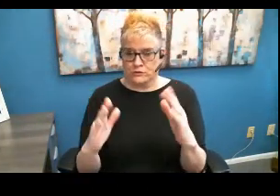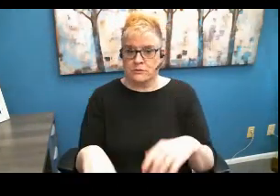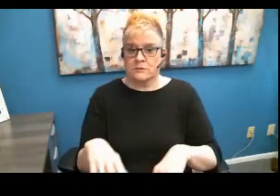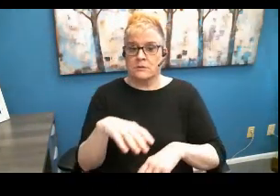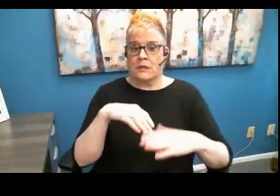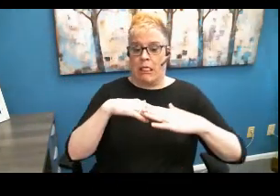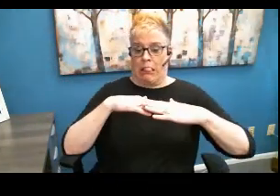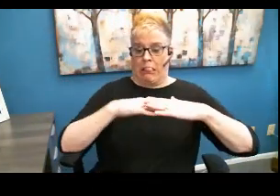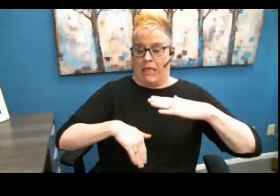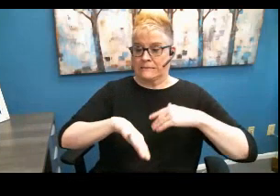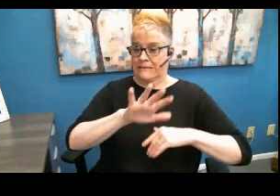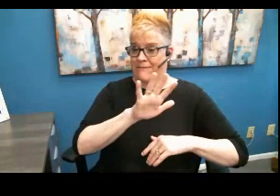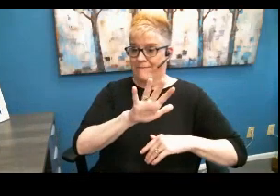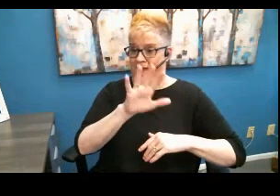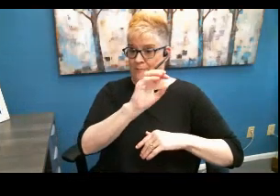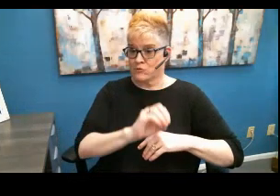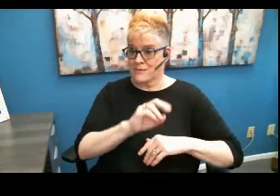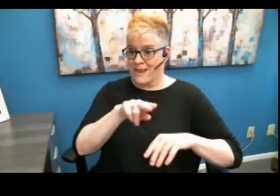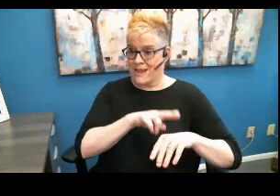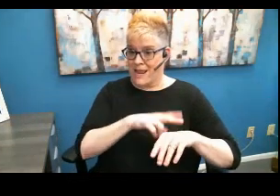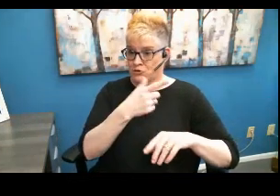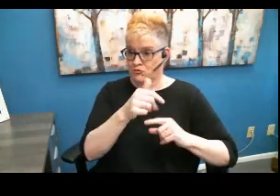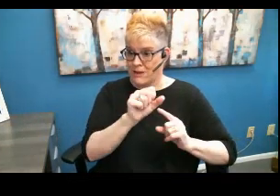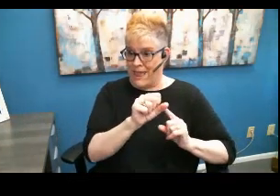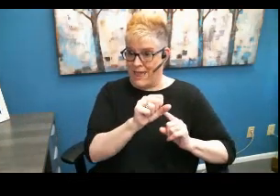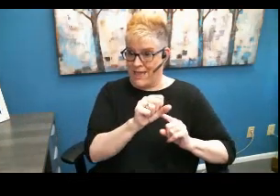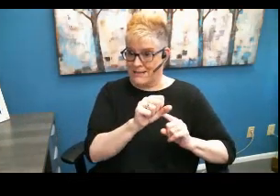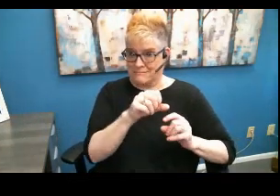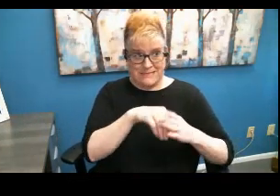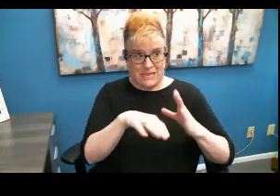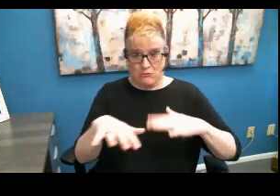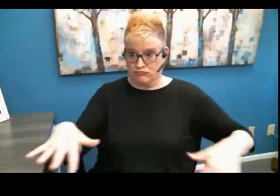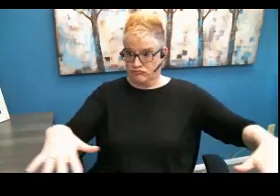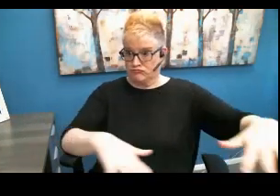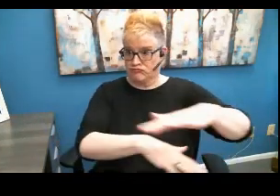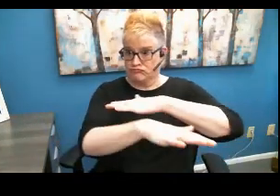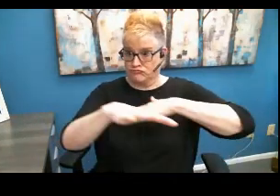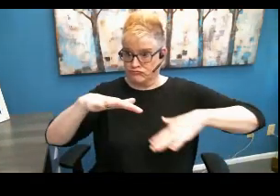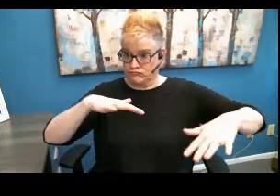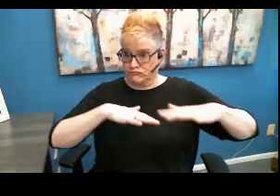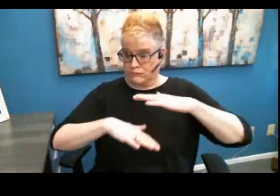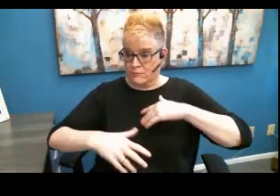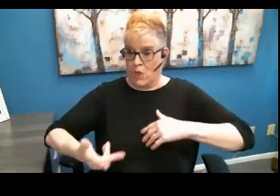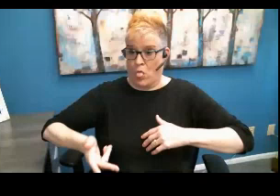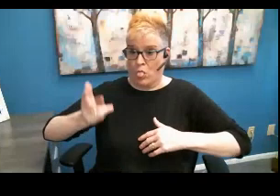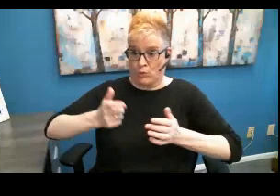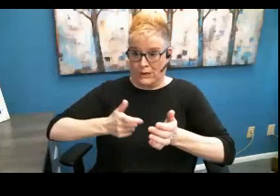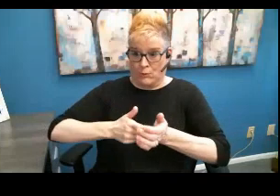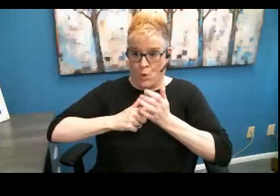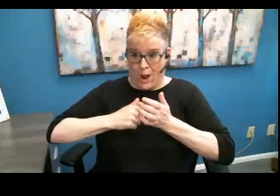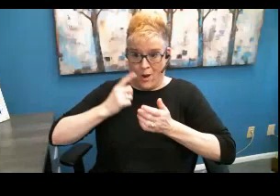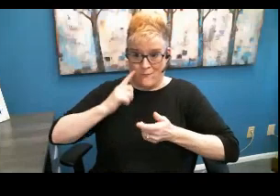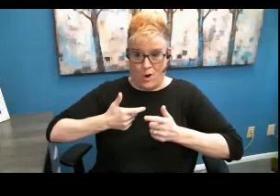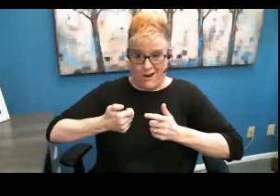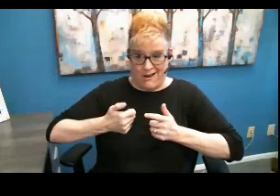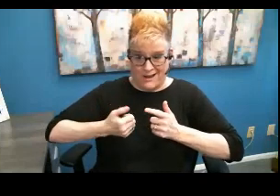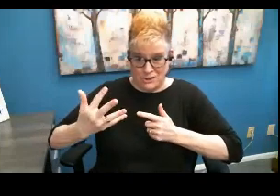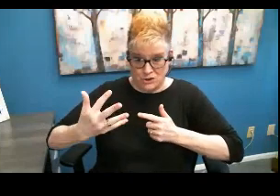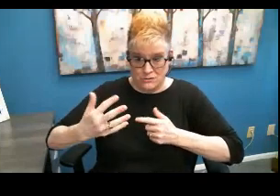than 5% natural gas in a room, in fact, there's 3 components that require for ignition. It's natural